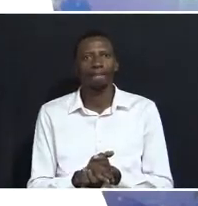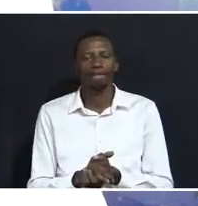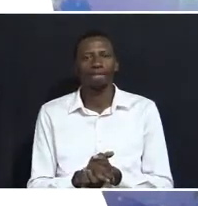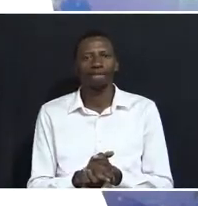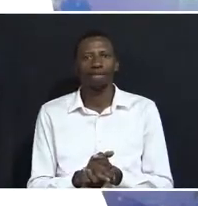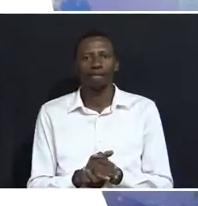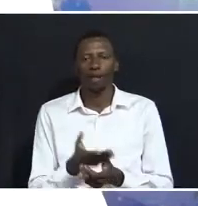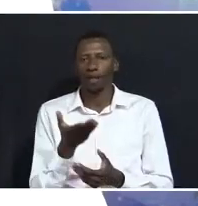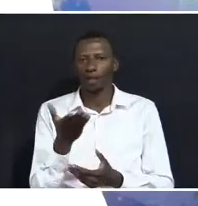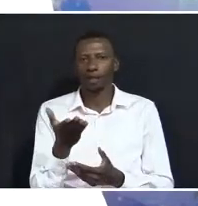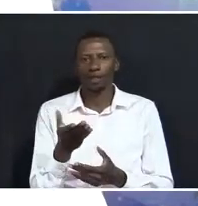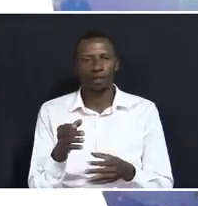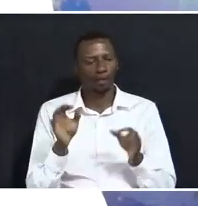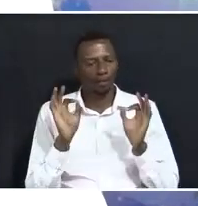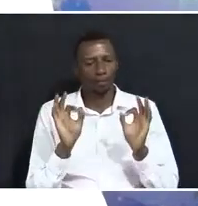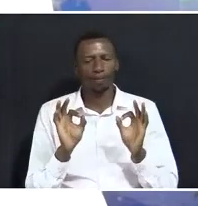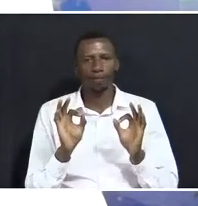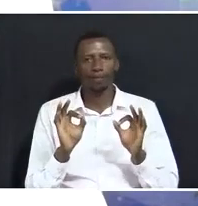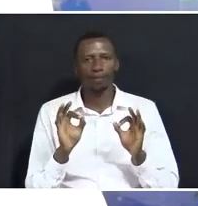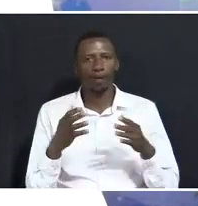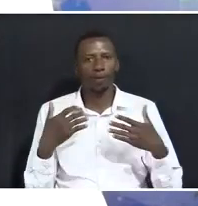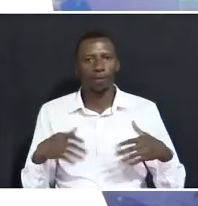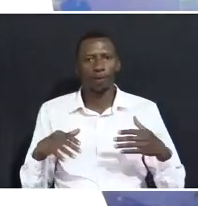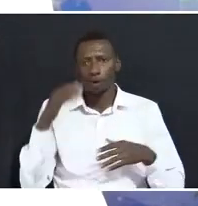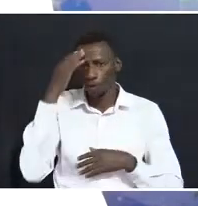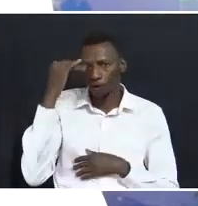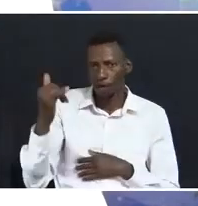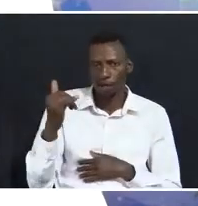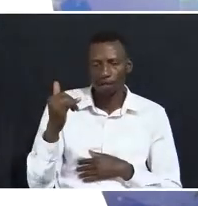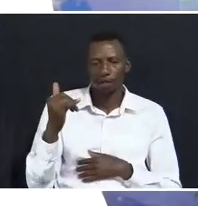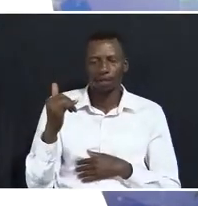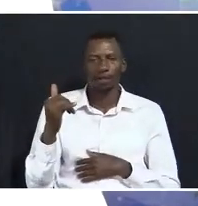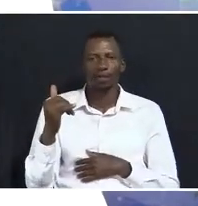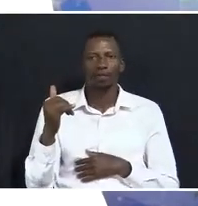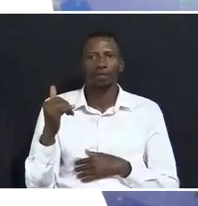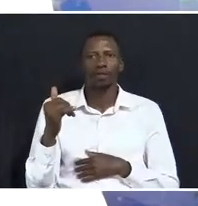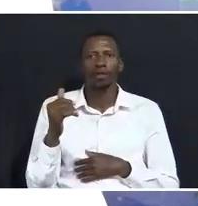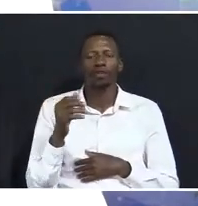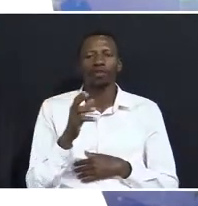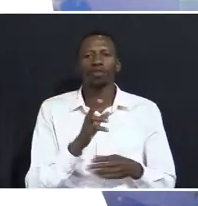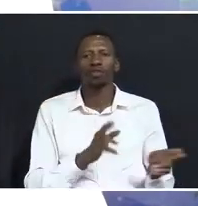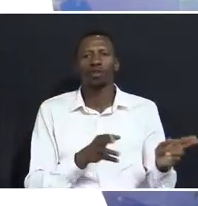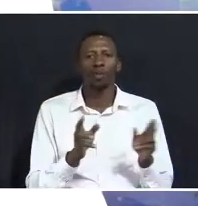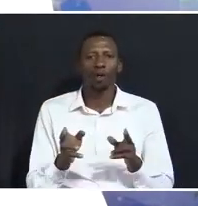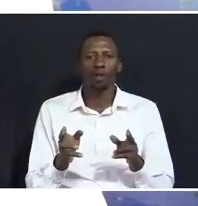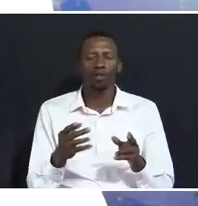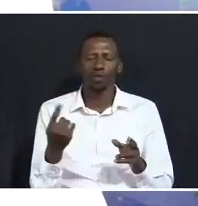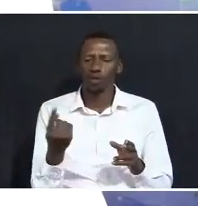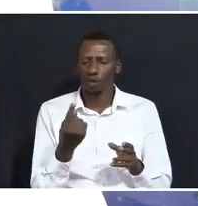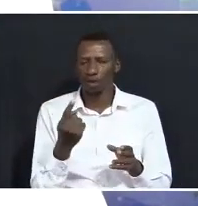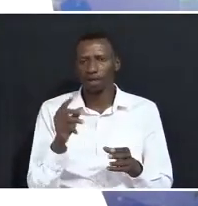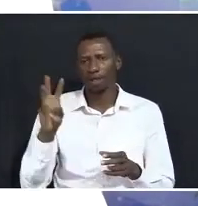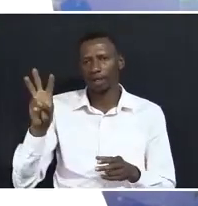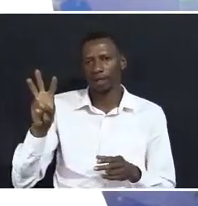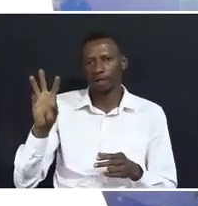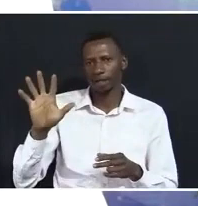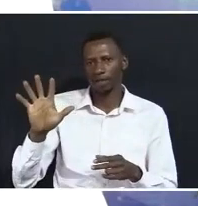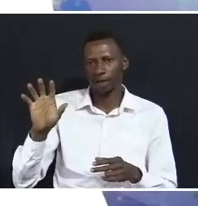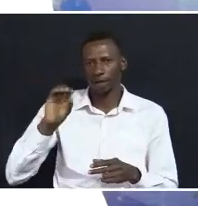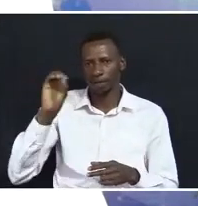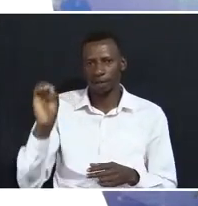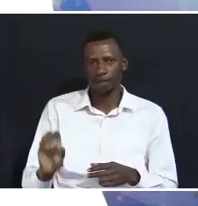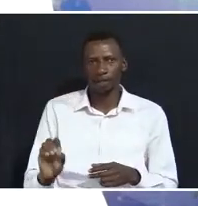This was a remarkable feat, considering that typically only 35%